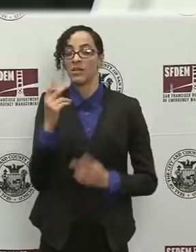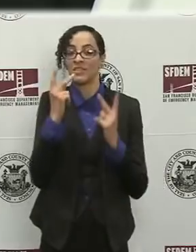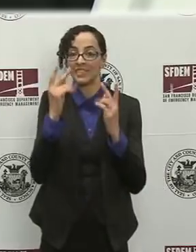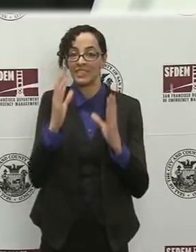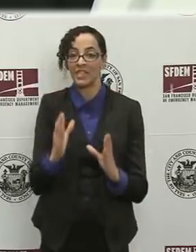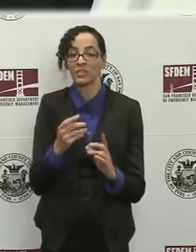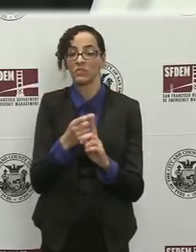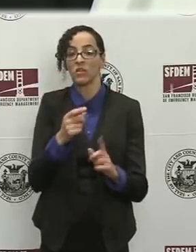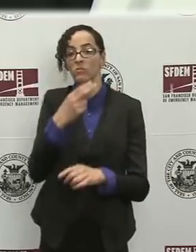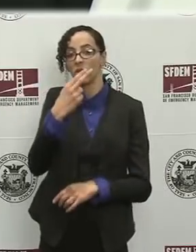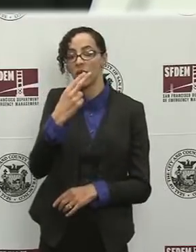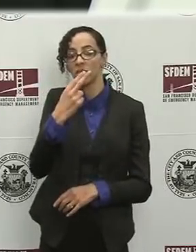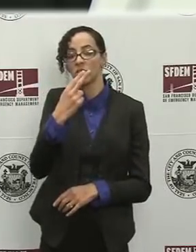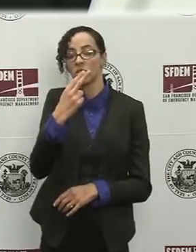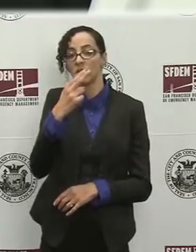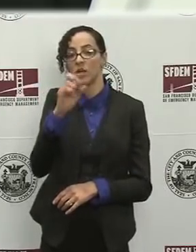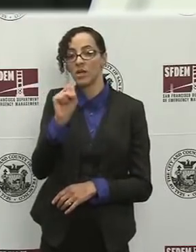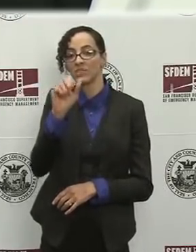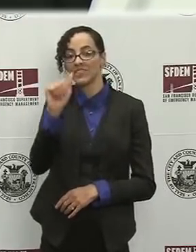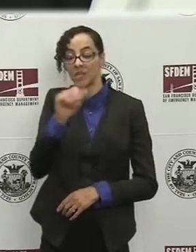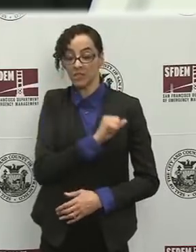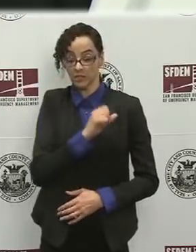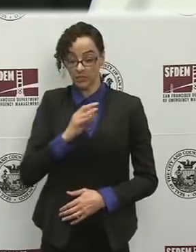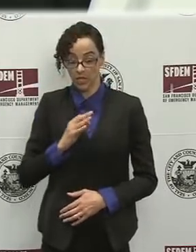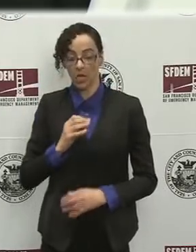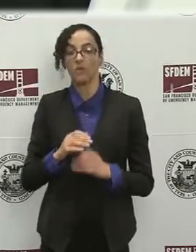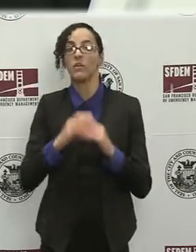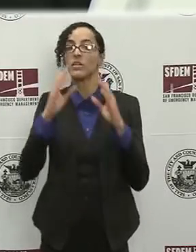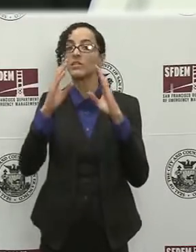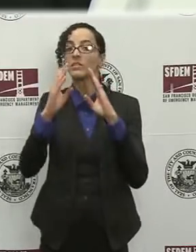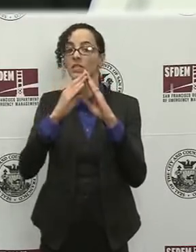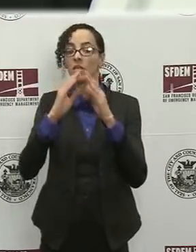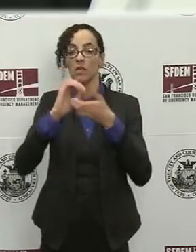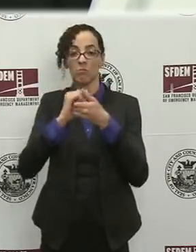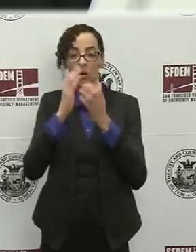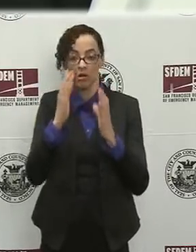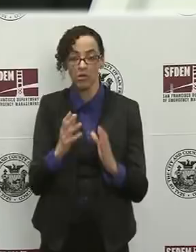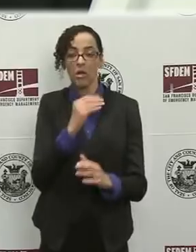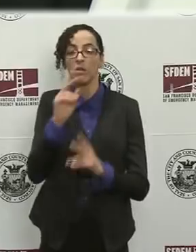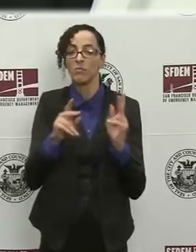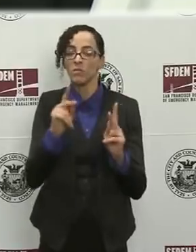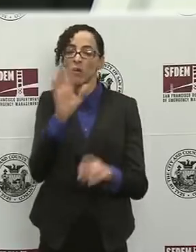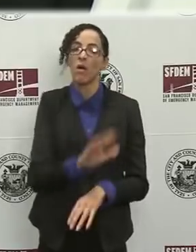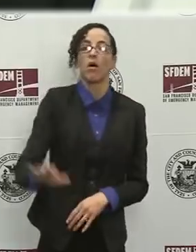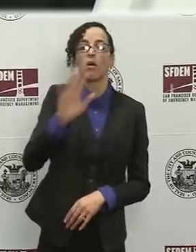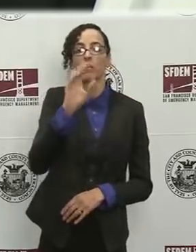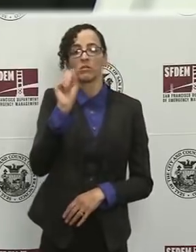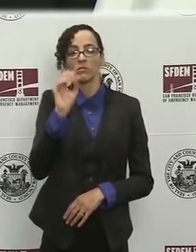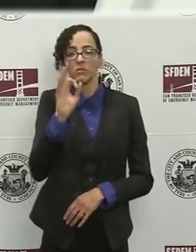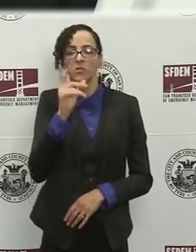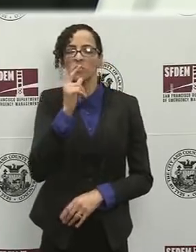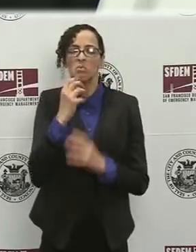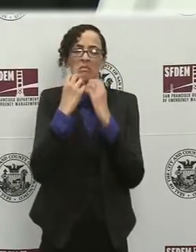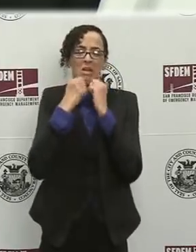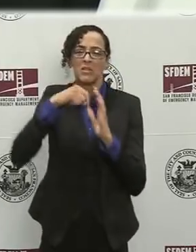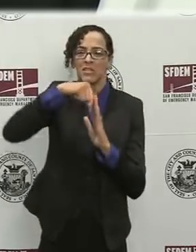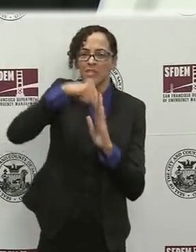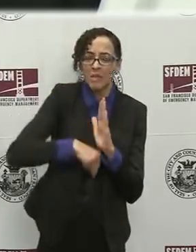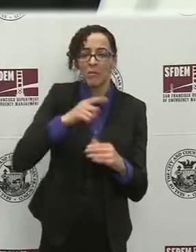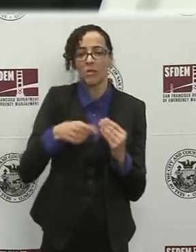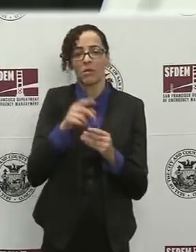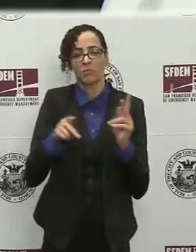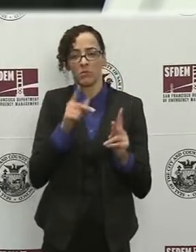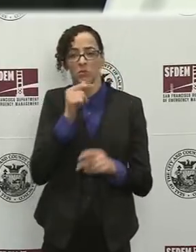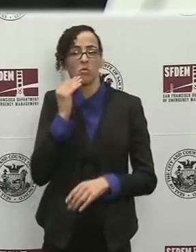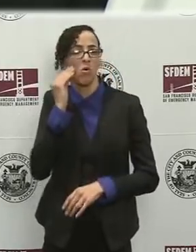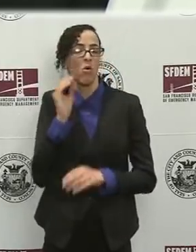partners, and all of those in San Francisco who care so deeply about people experiencing homelessness during this crisis. HSH